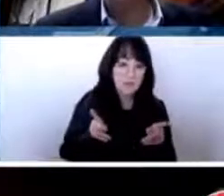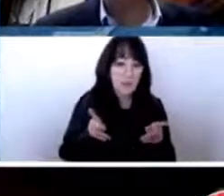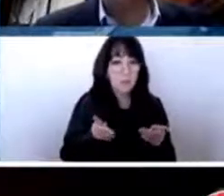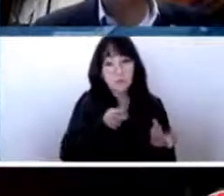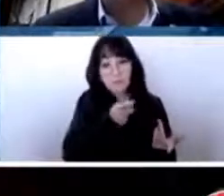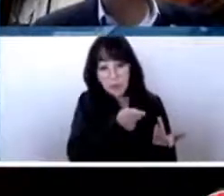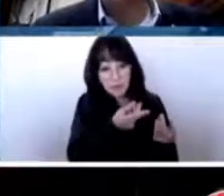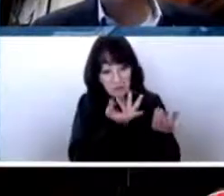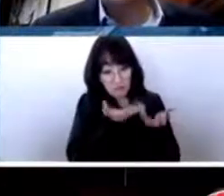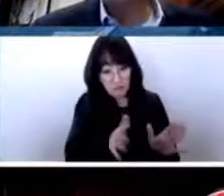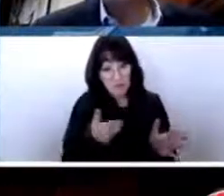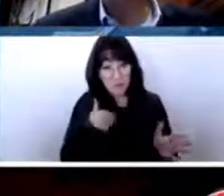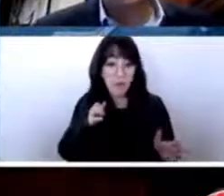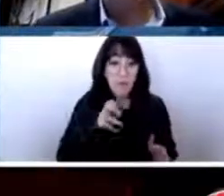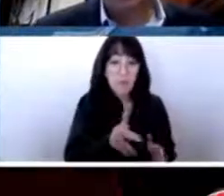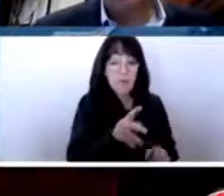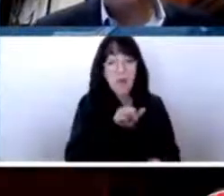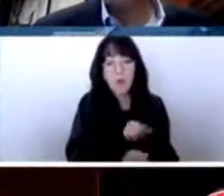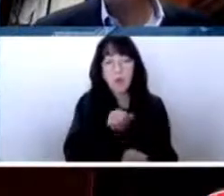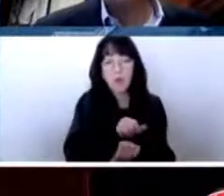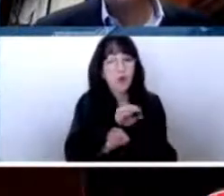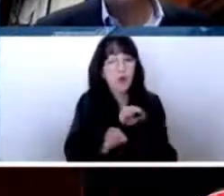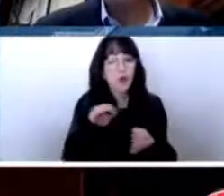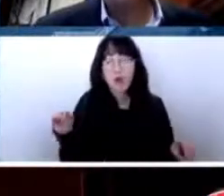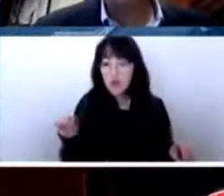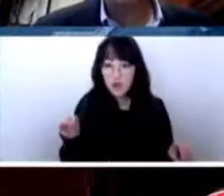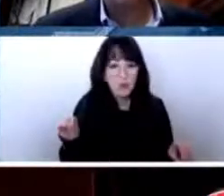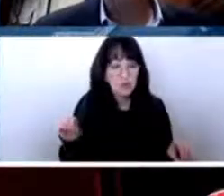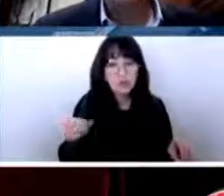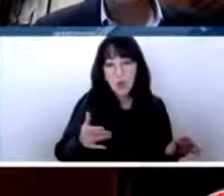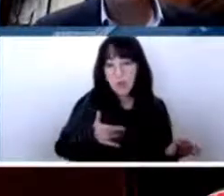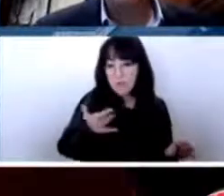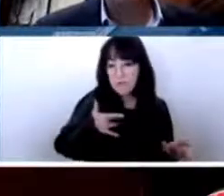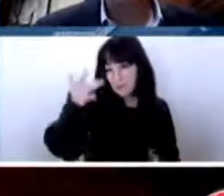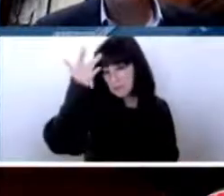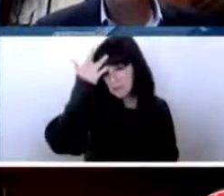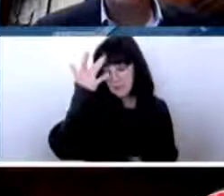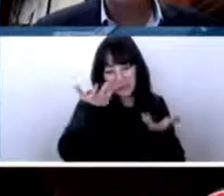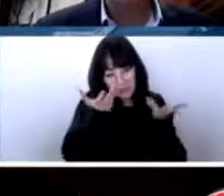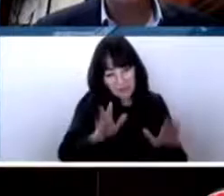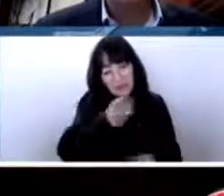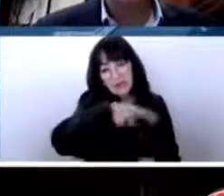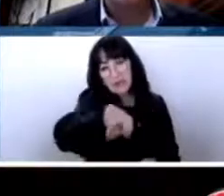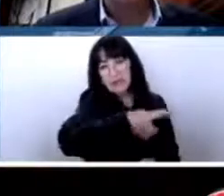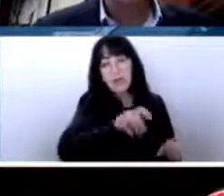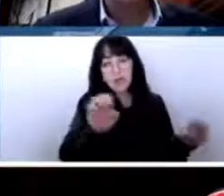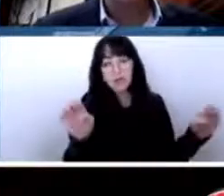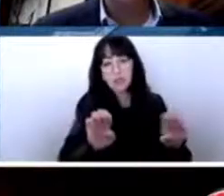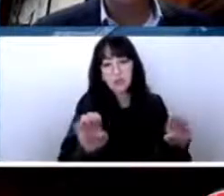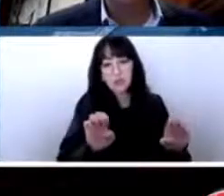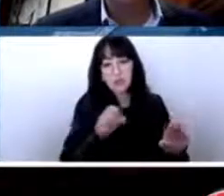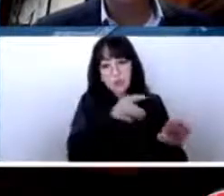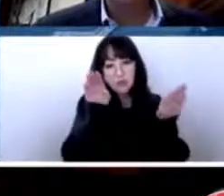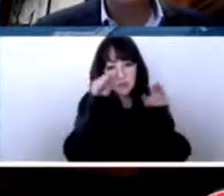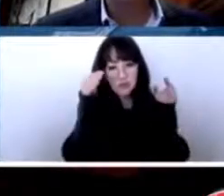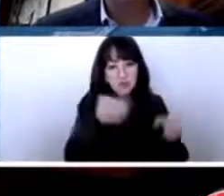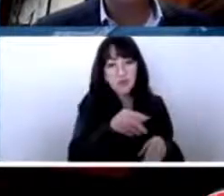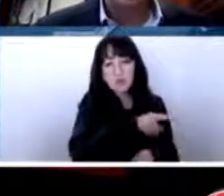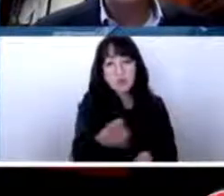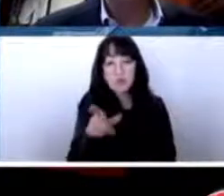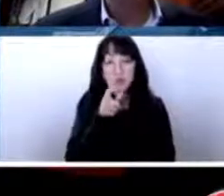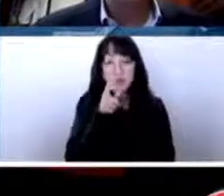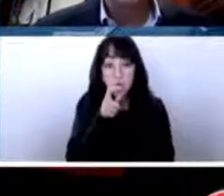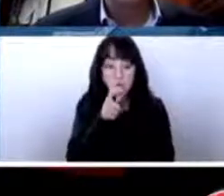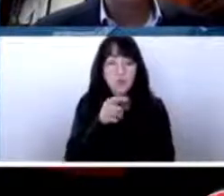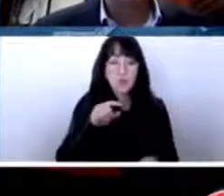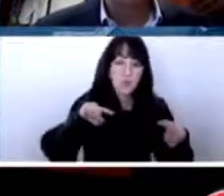medical complaint. Those are the people we need to keep out of the hospital and let the emergency departments and their staff, concentrate on those that are injured